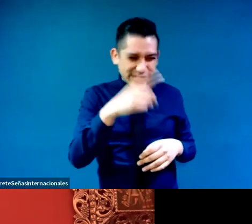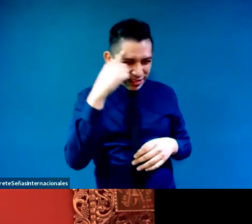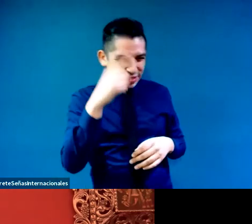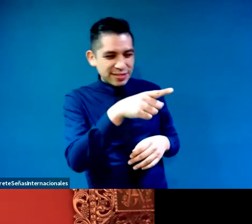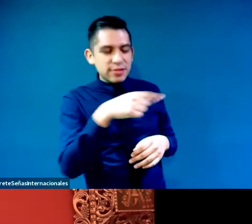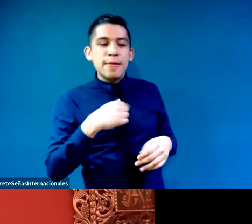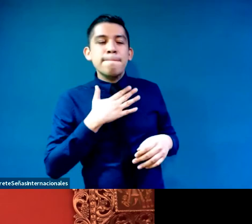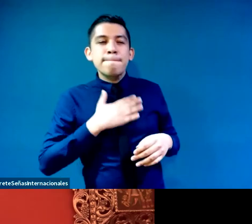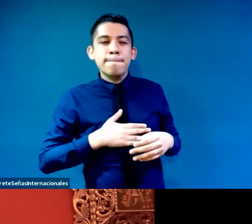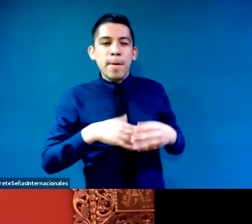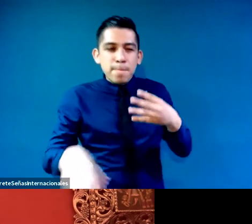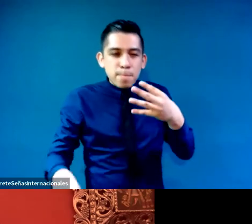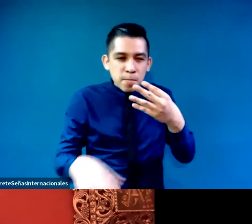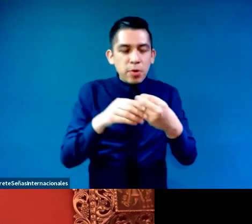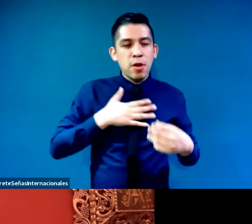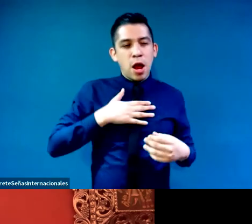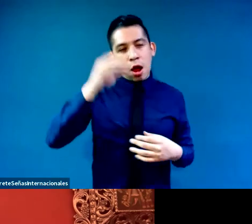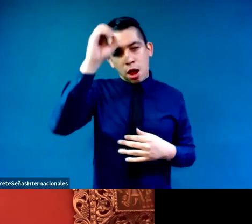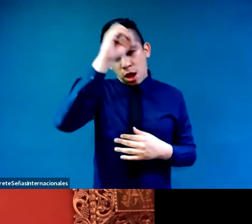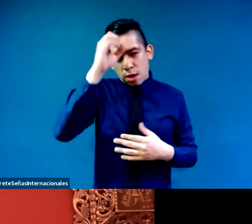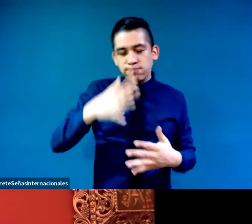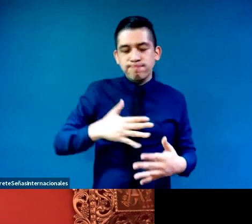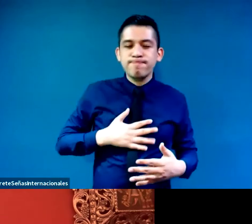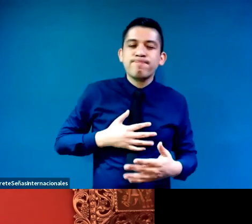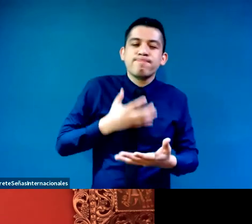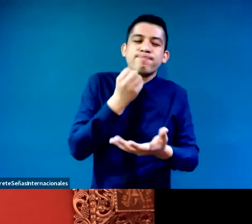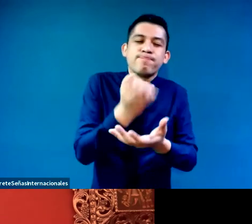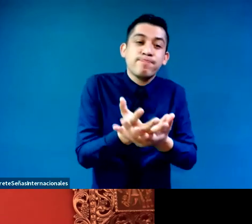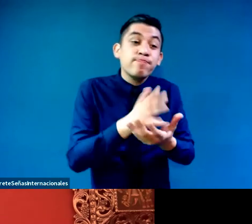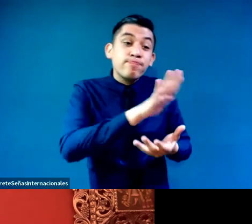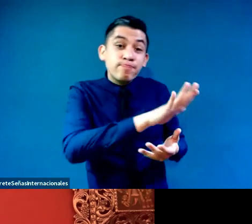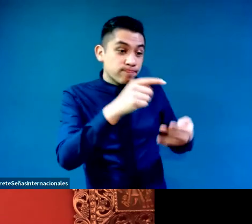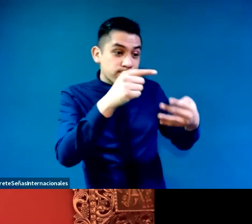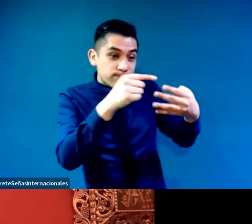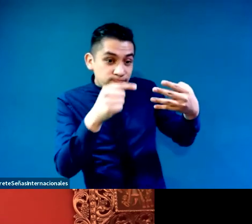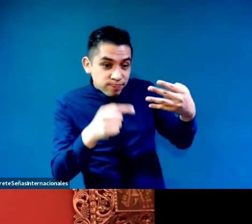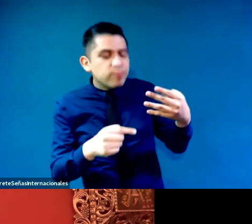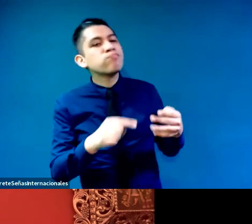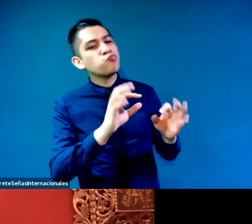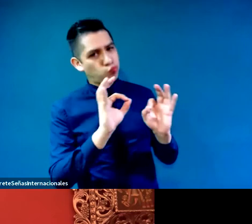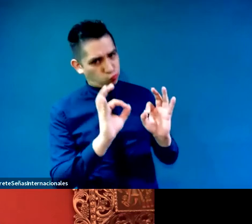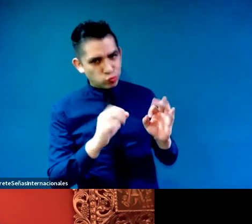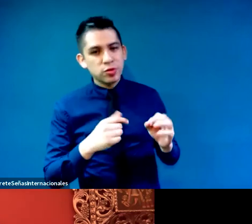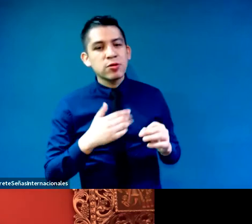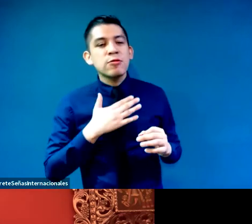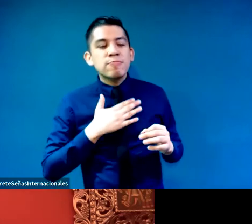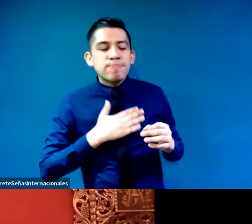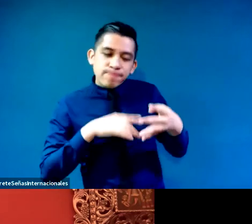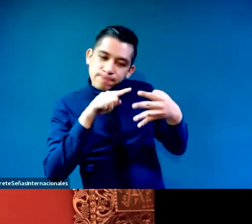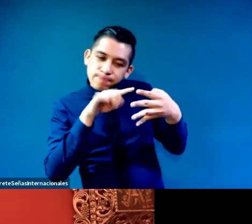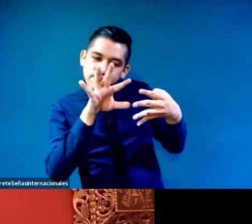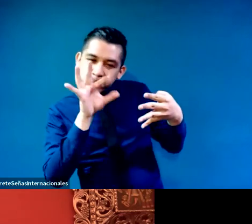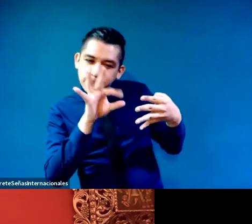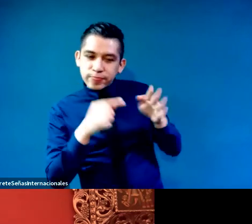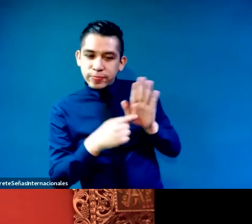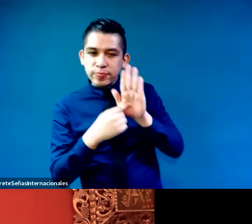us. First, we are really at an inflection point because of the opportunity to